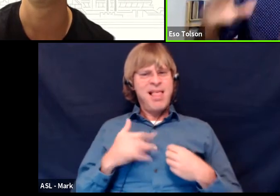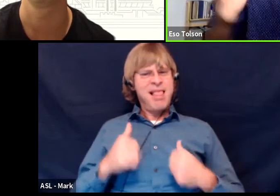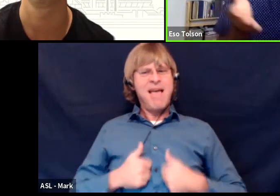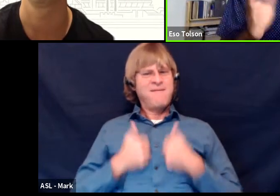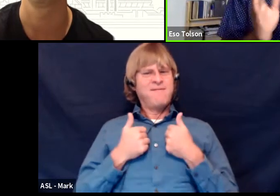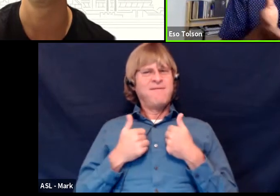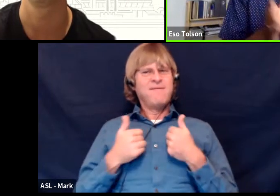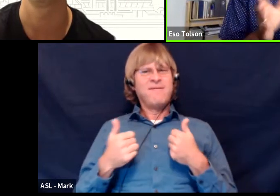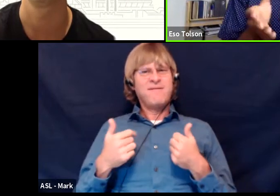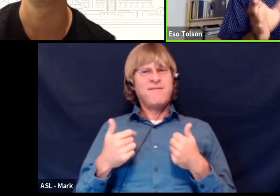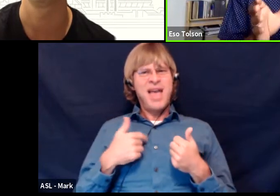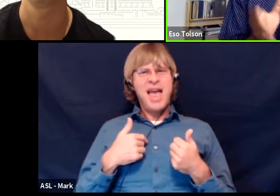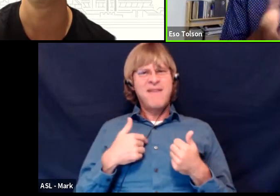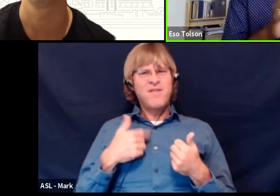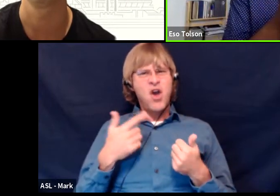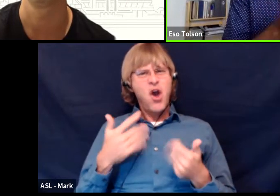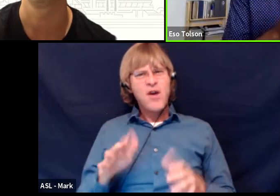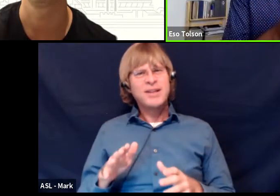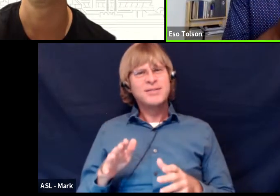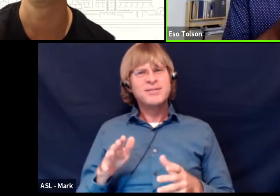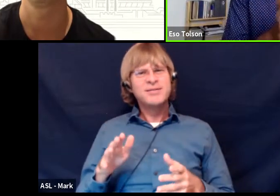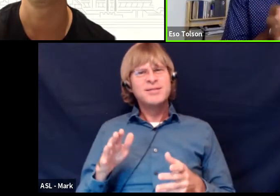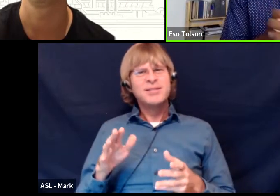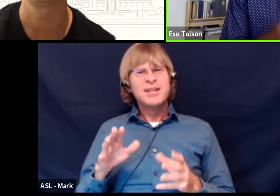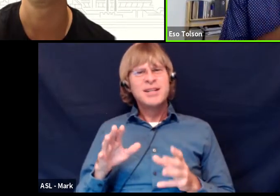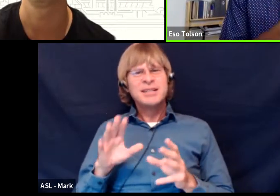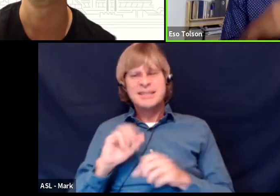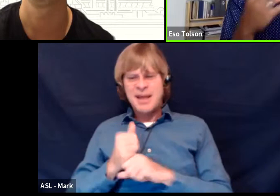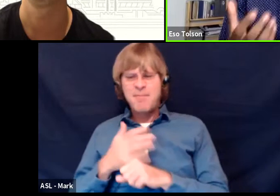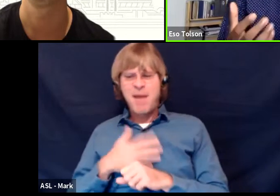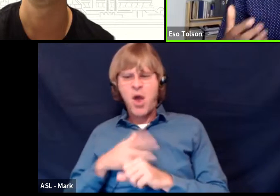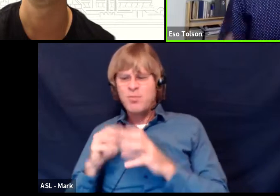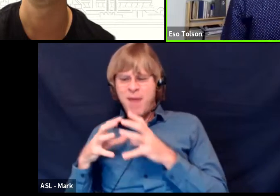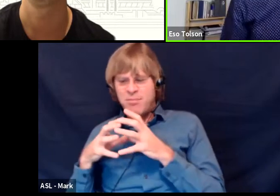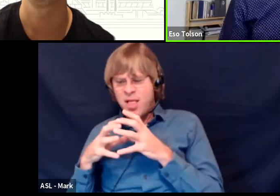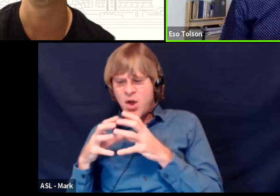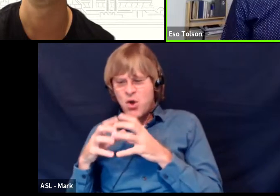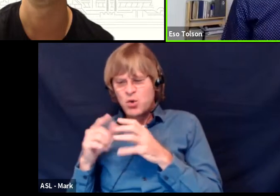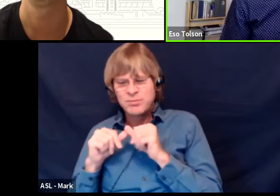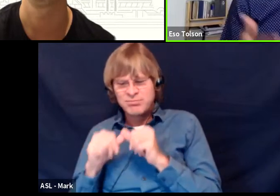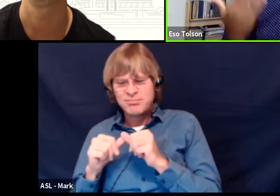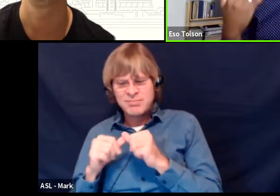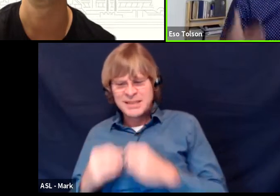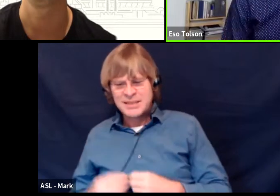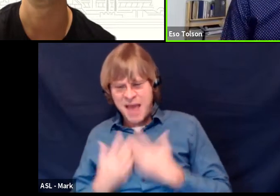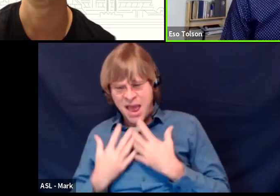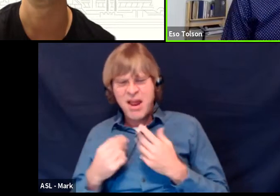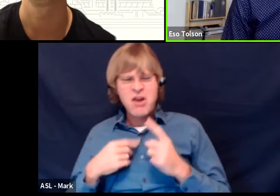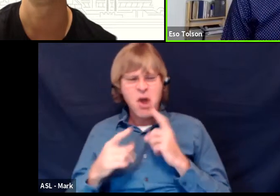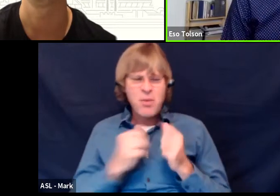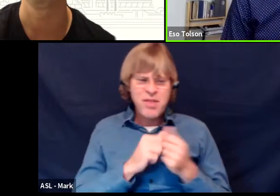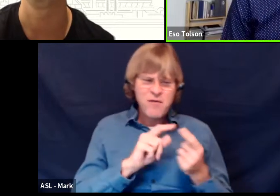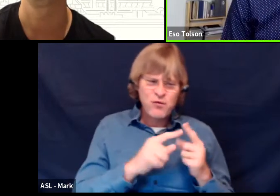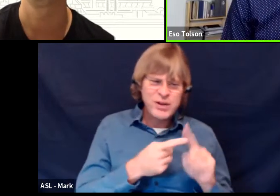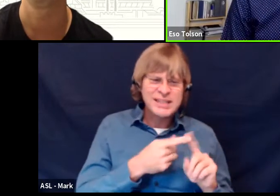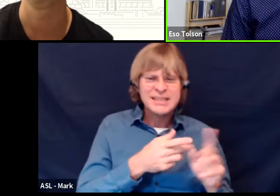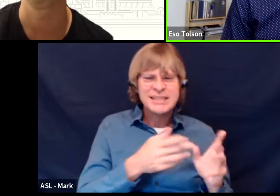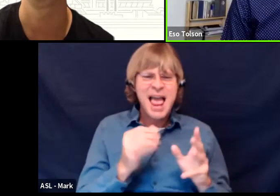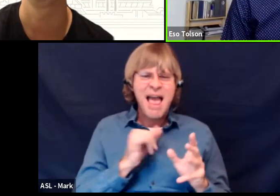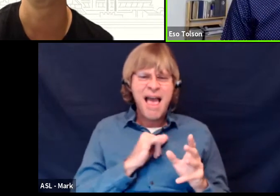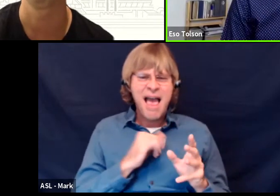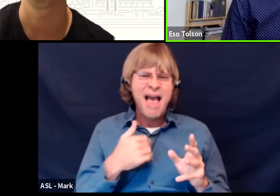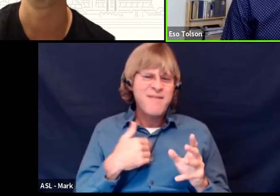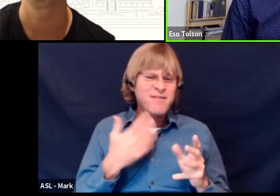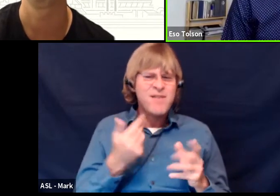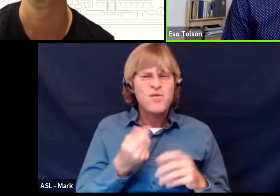I've curated, somewhat of a bubble for me to stay inspired. And I talk with friends, and I have